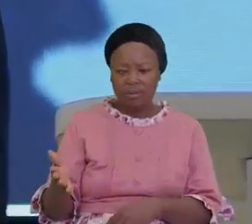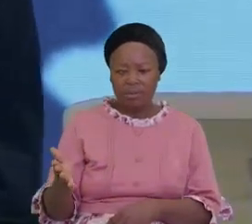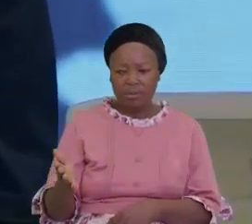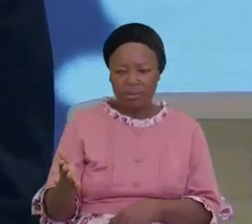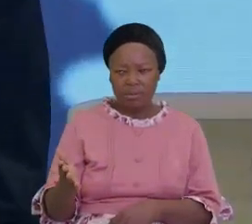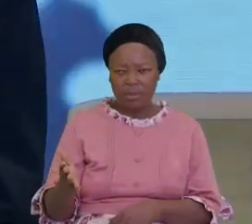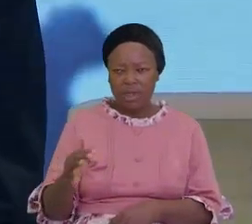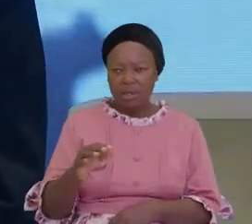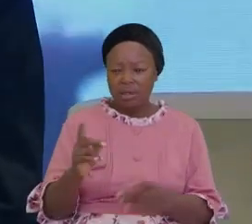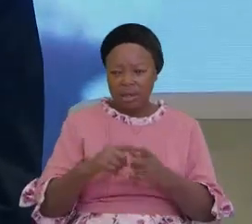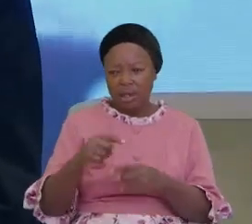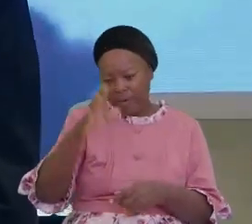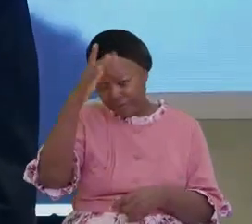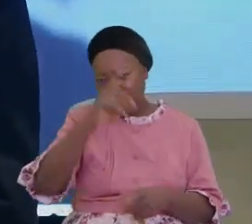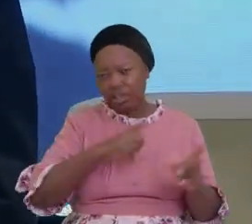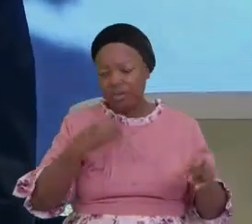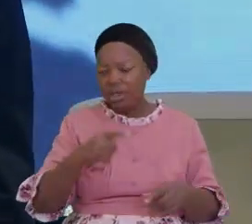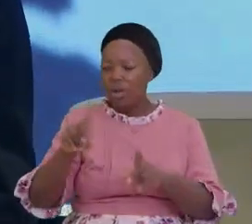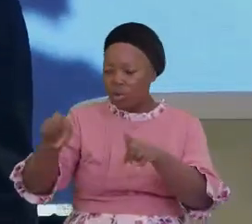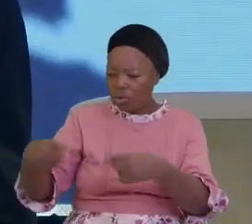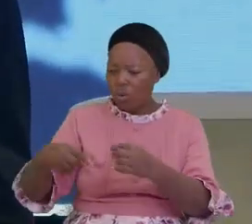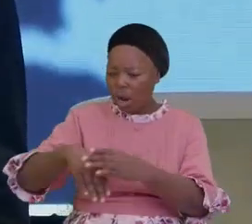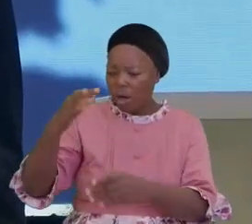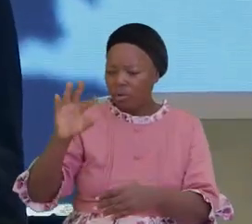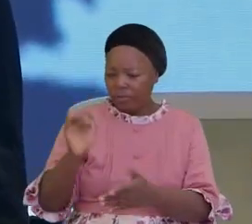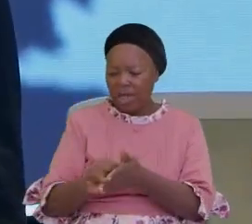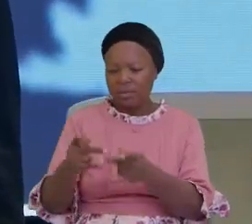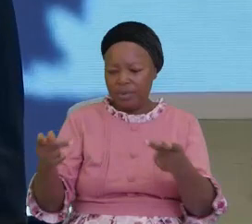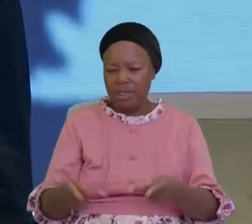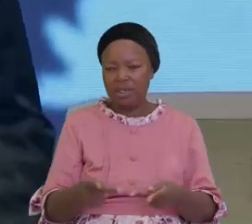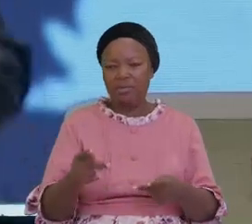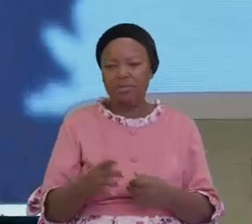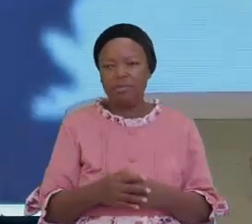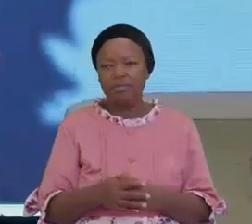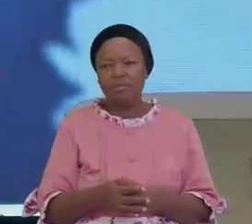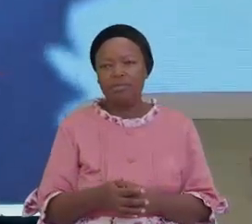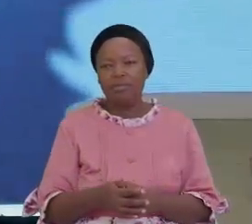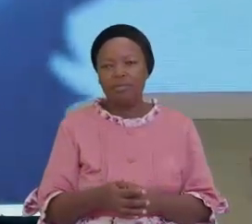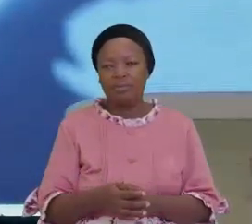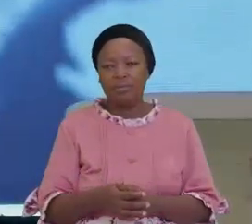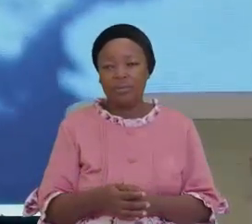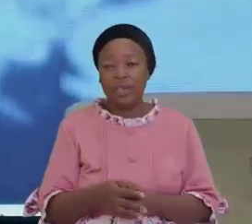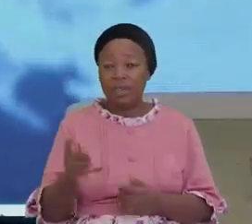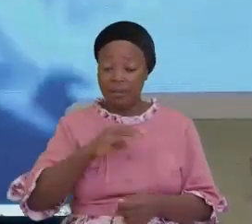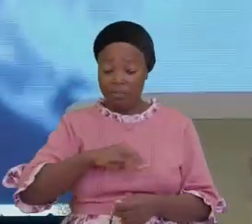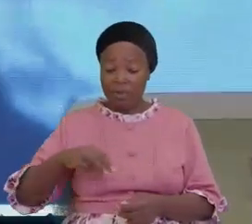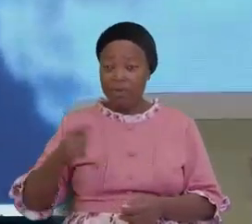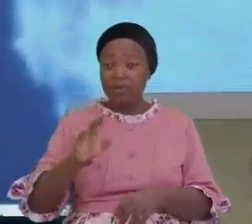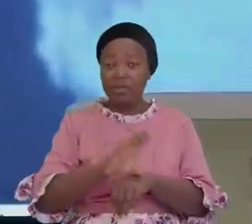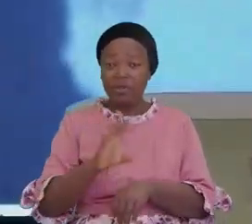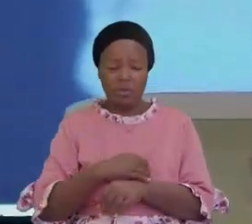there. I said, go out of that place. The members of the church, they have been